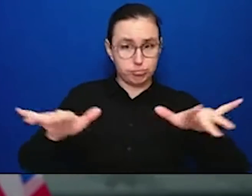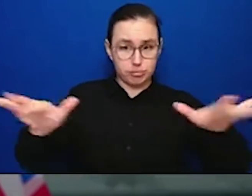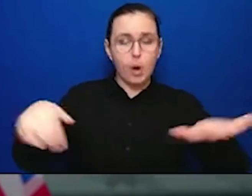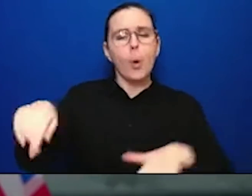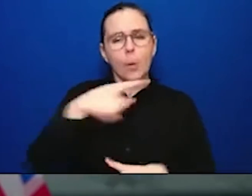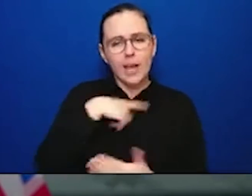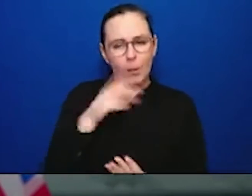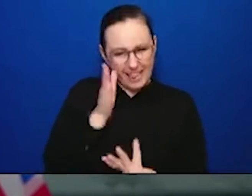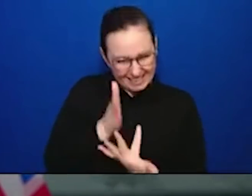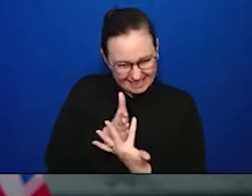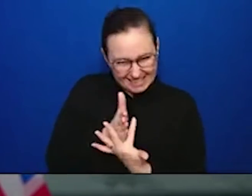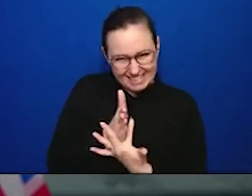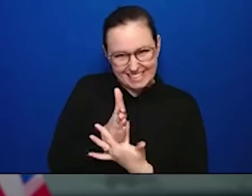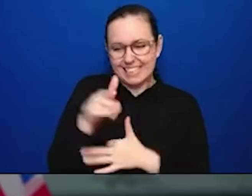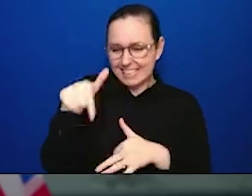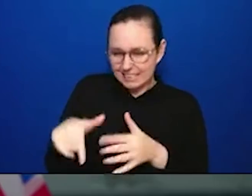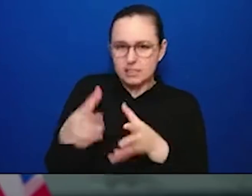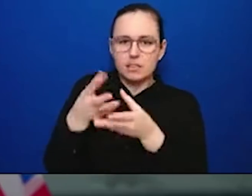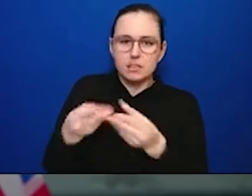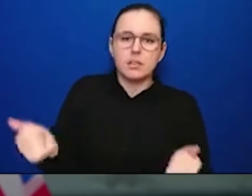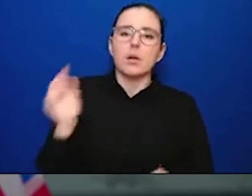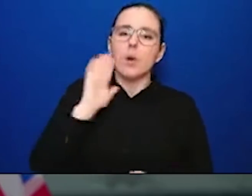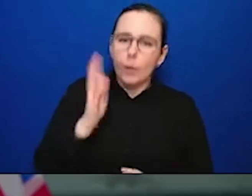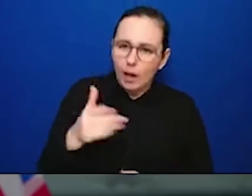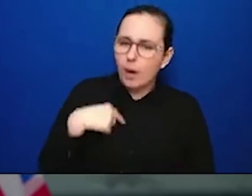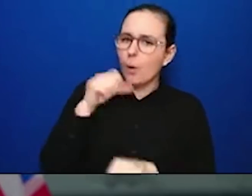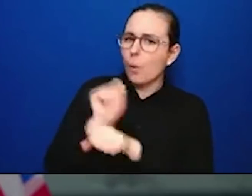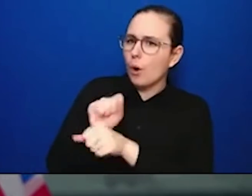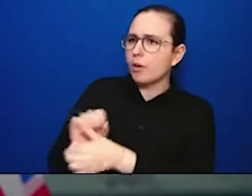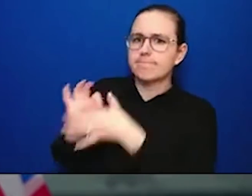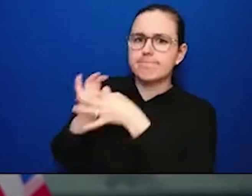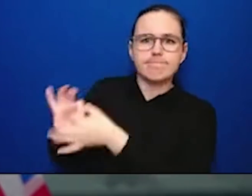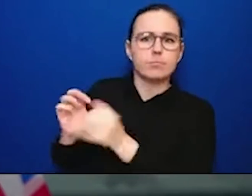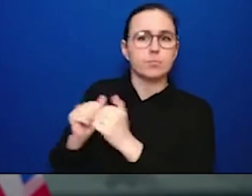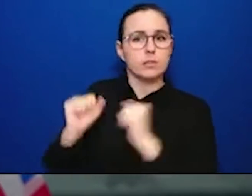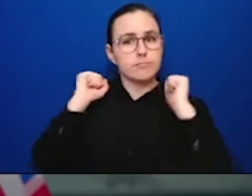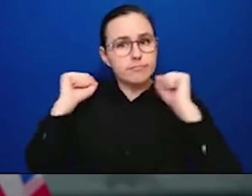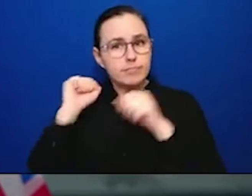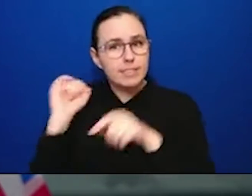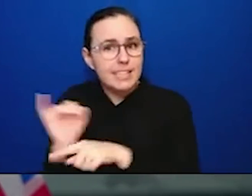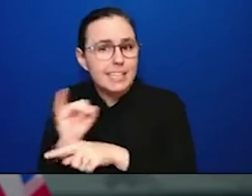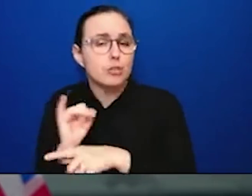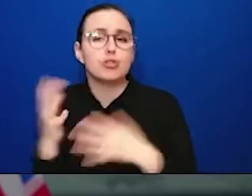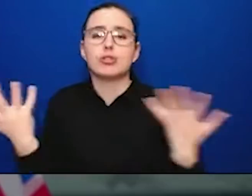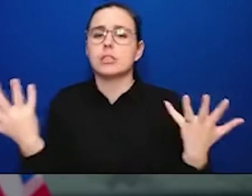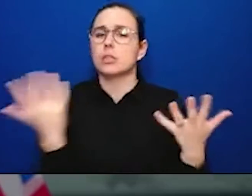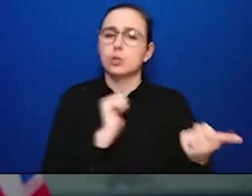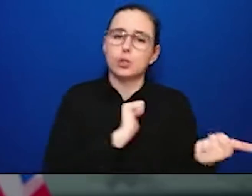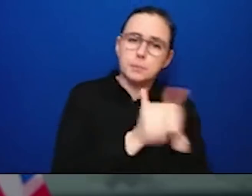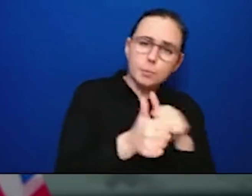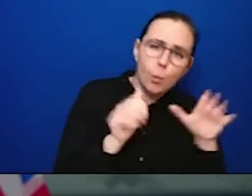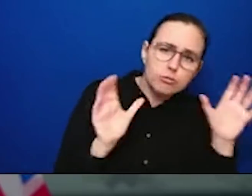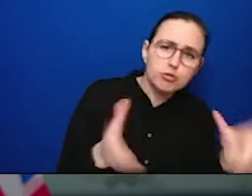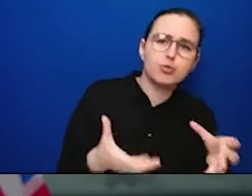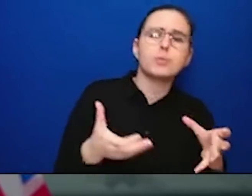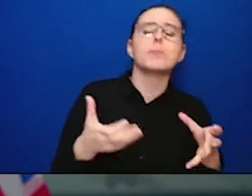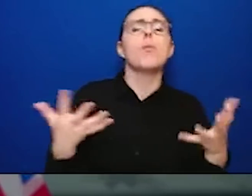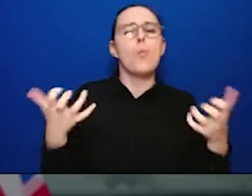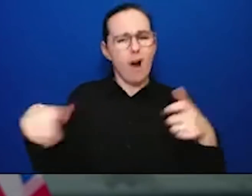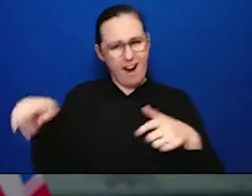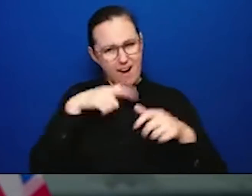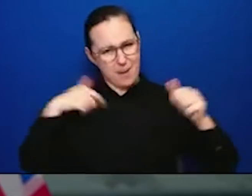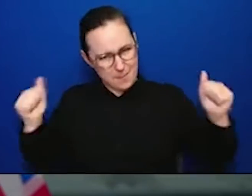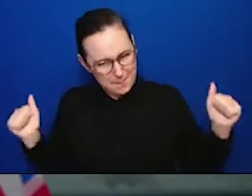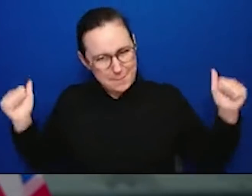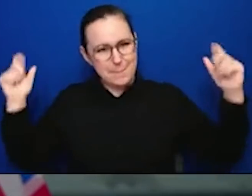working very closely with the fitness industry, with the sports groups, to make sure that we can get back to doing